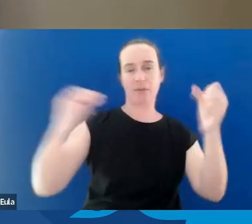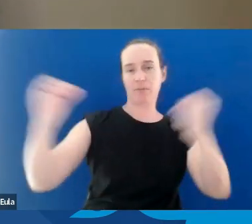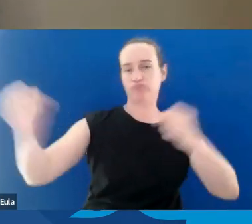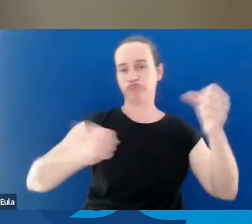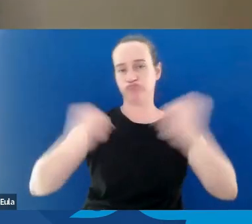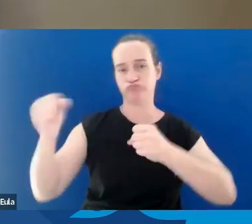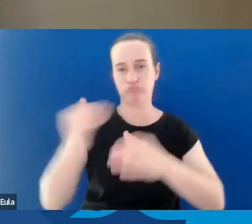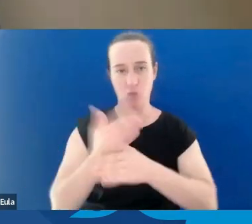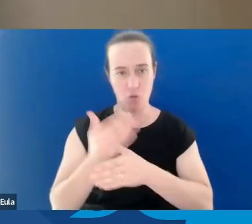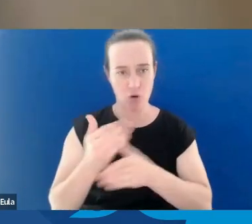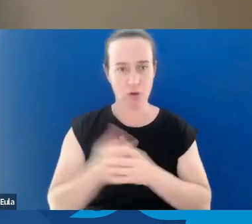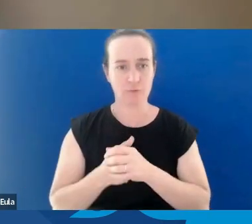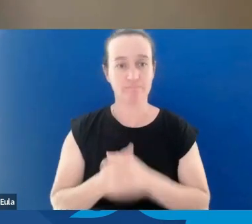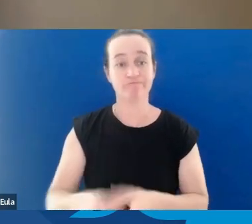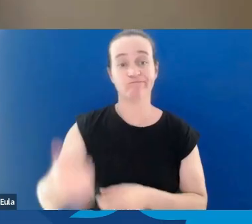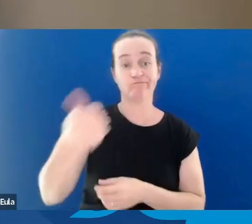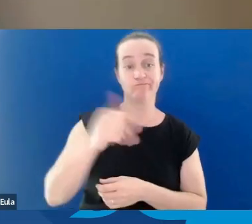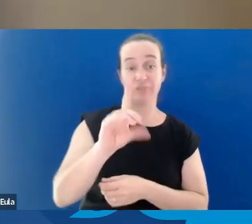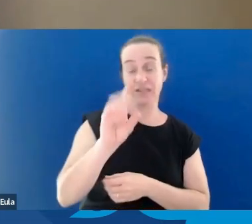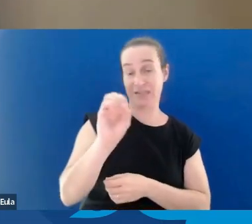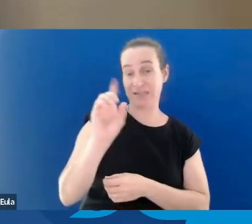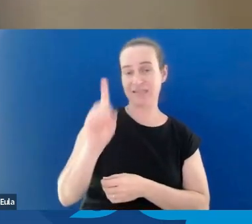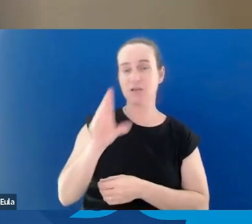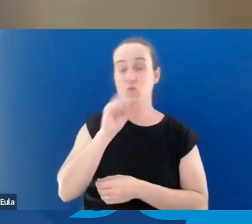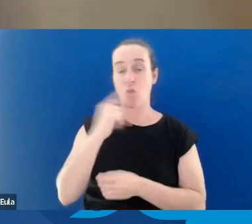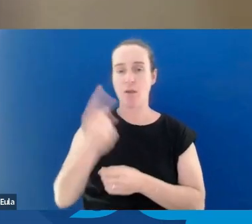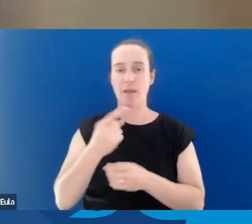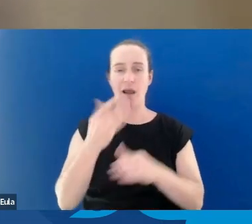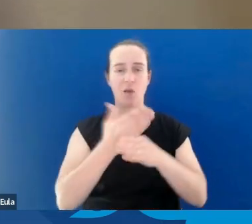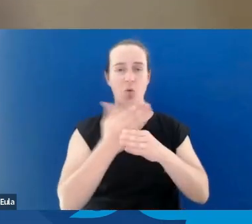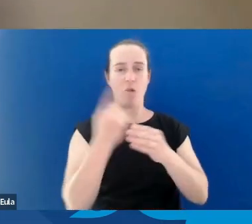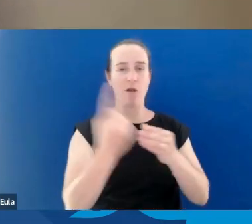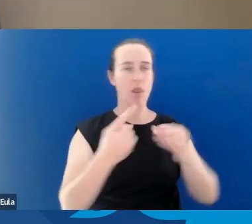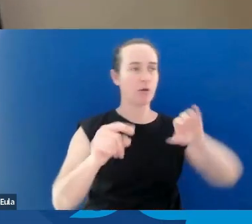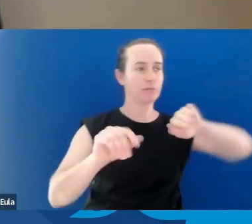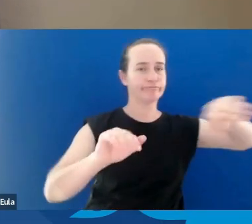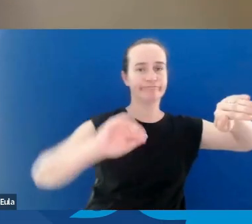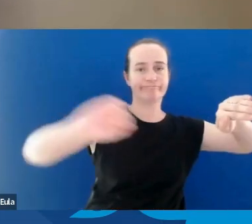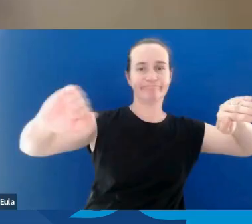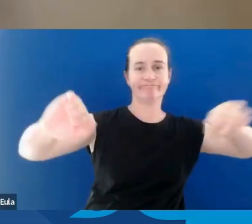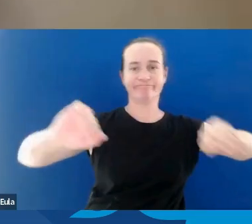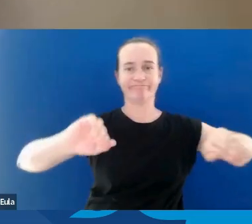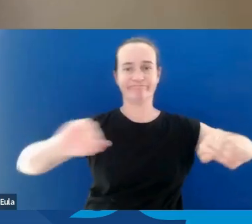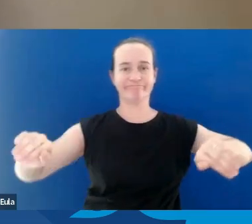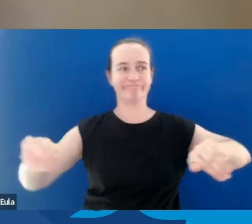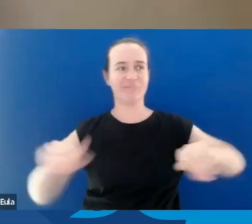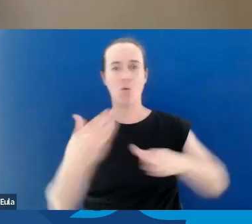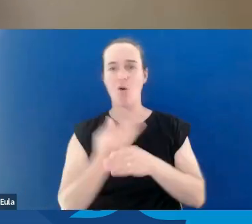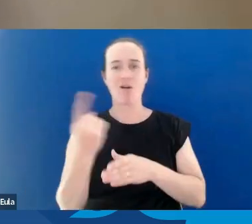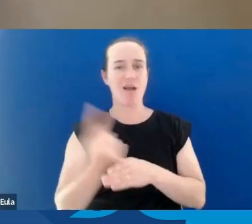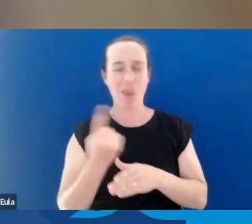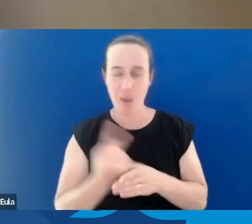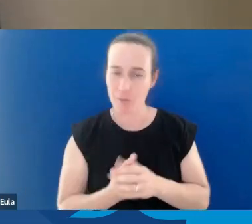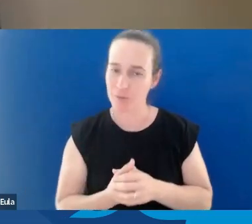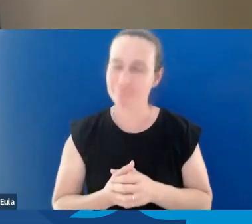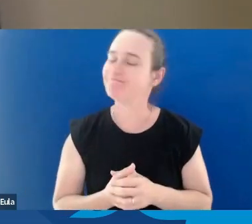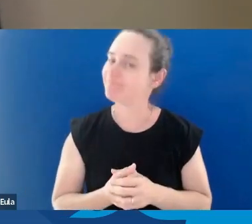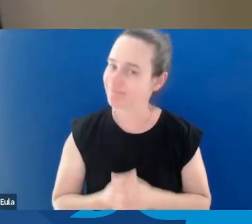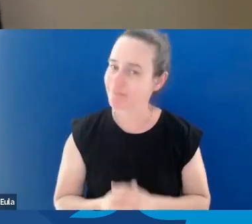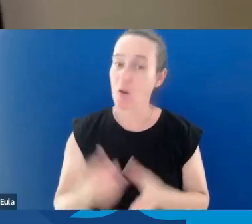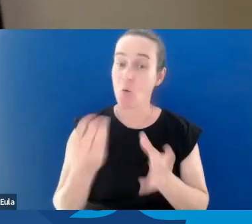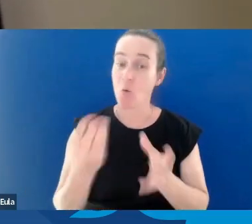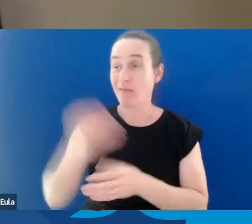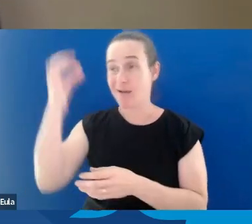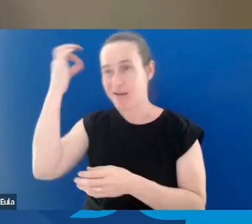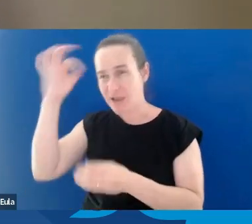of Social Development talked about silos and breaking down those silos, not only amongst sectors, but also amongst